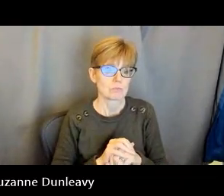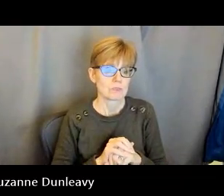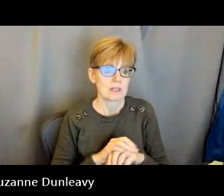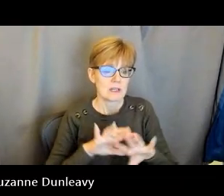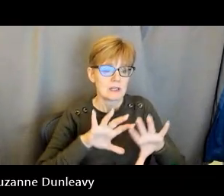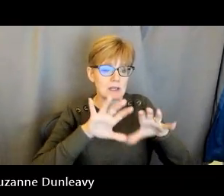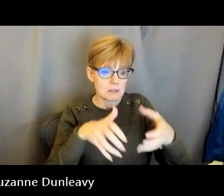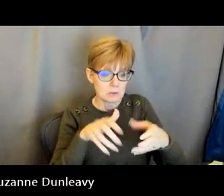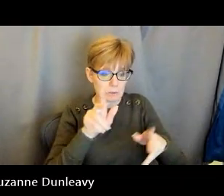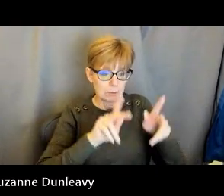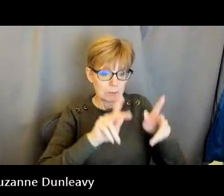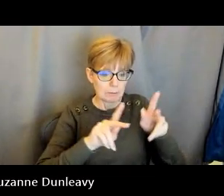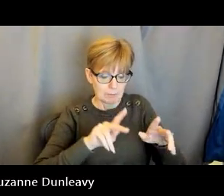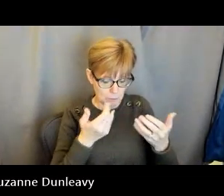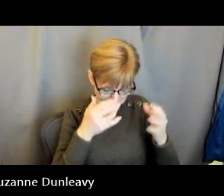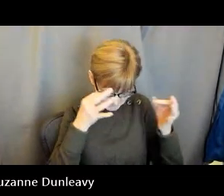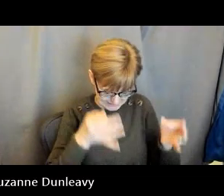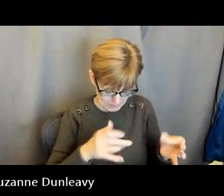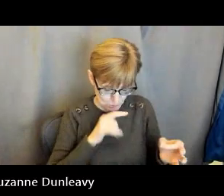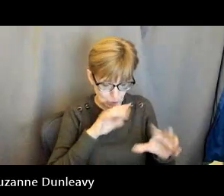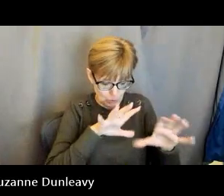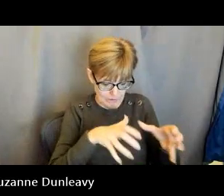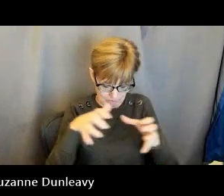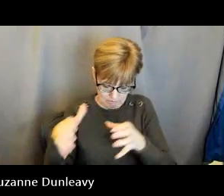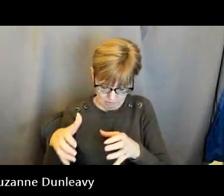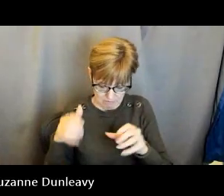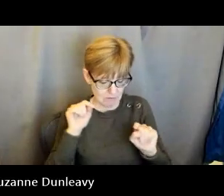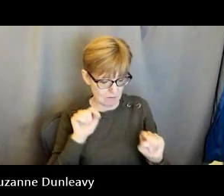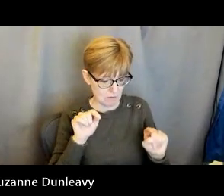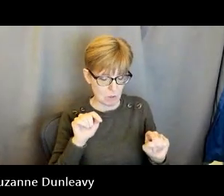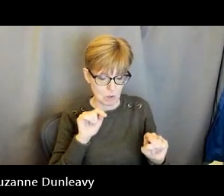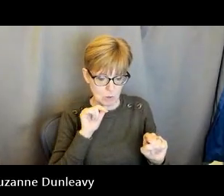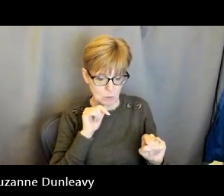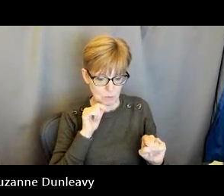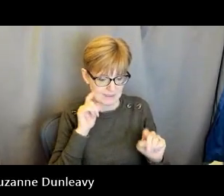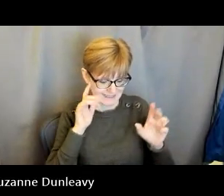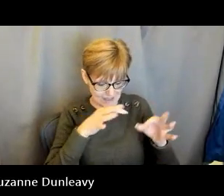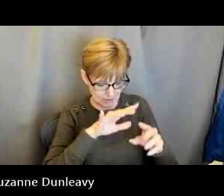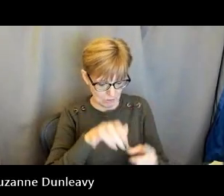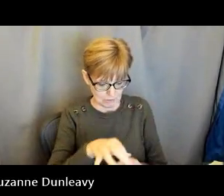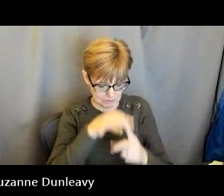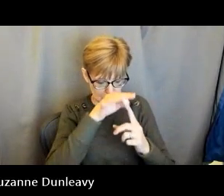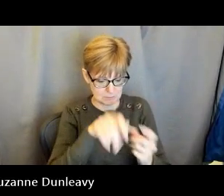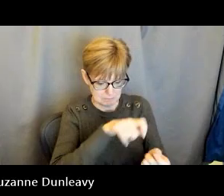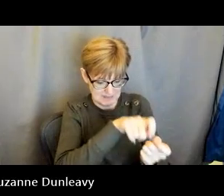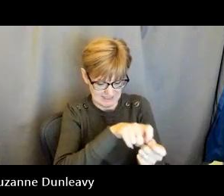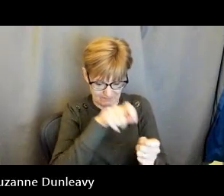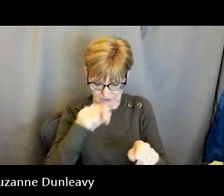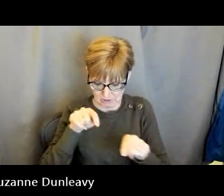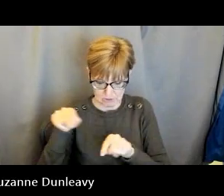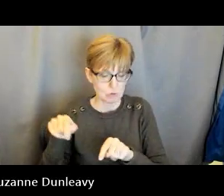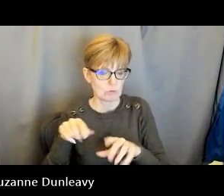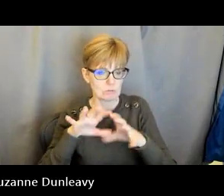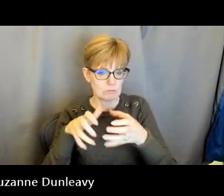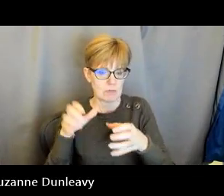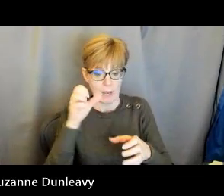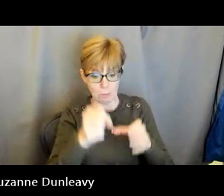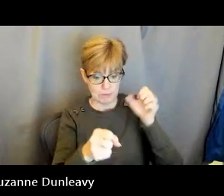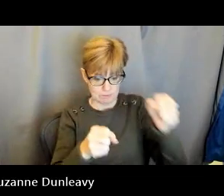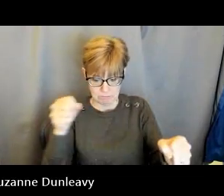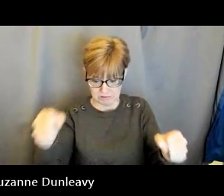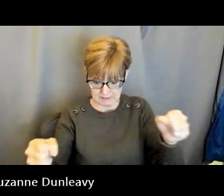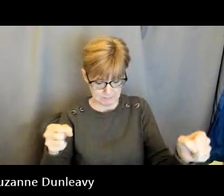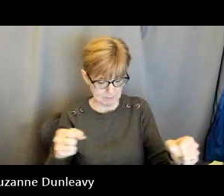qualities into categories that are generally viewed as distinct by a society. And although we place people into these